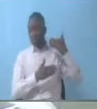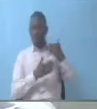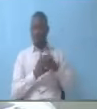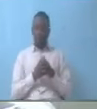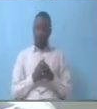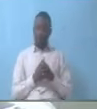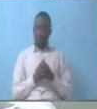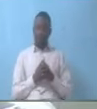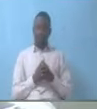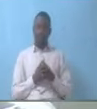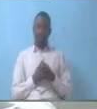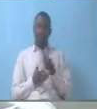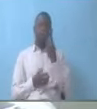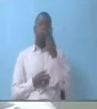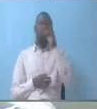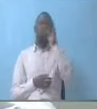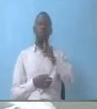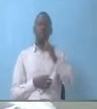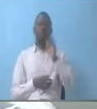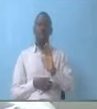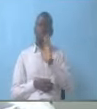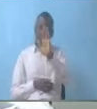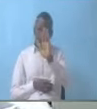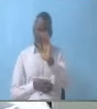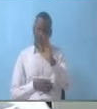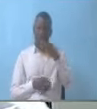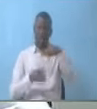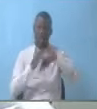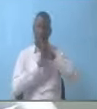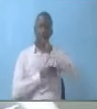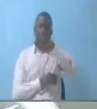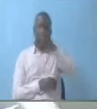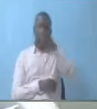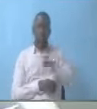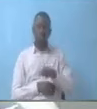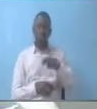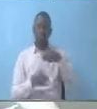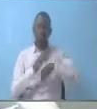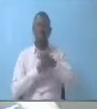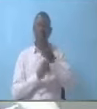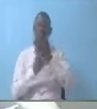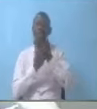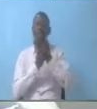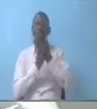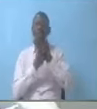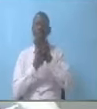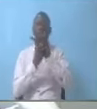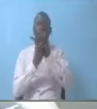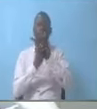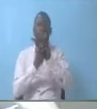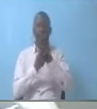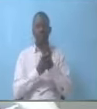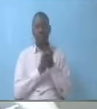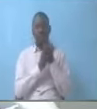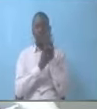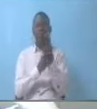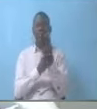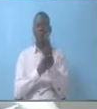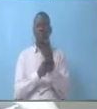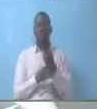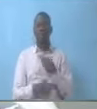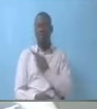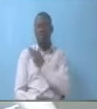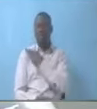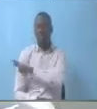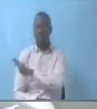yi. 2 years later, by June 1984, ganna ñaari at gannaaw lool 1984, he had resigned from the office. Mu daldi baye